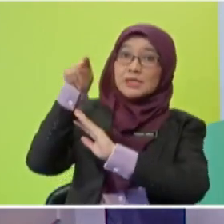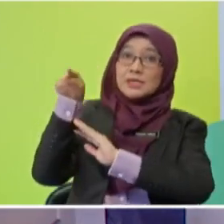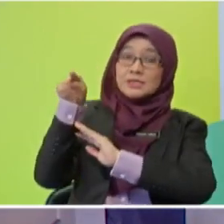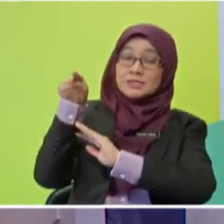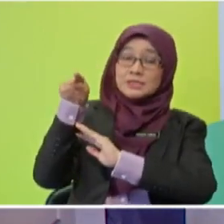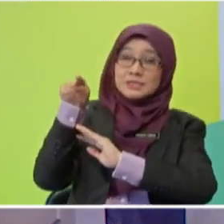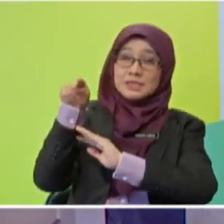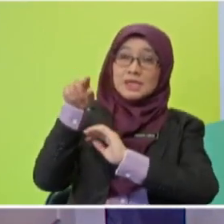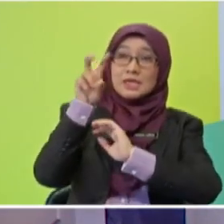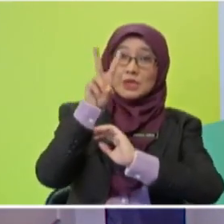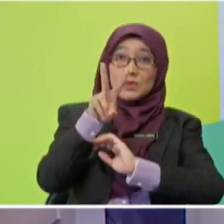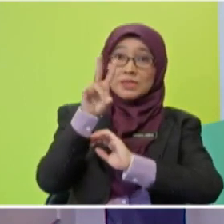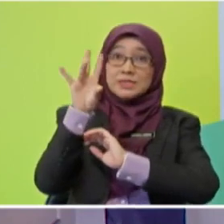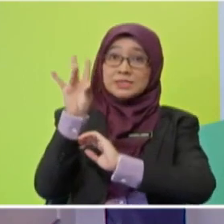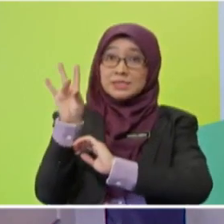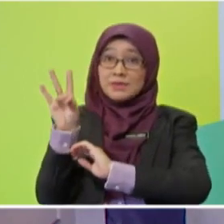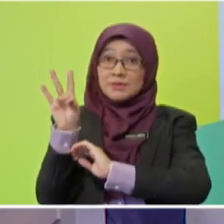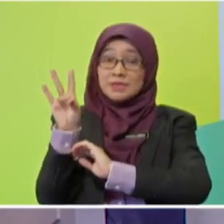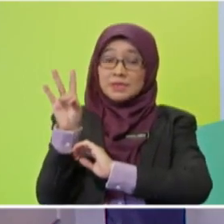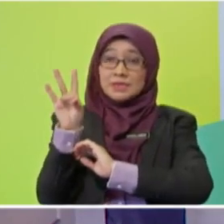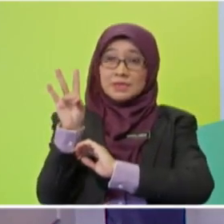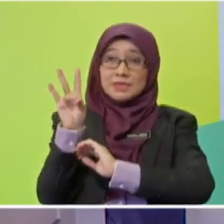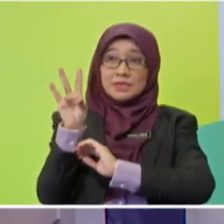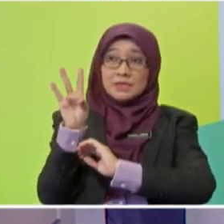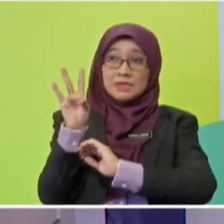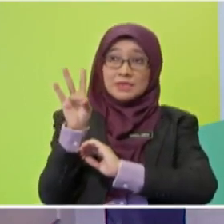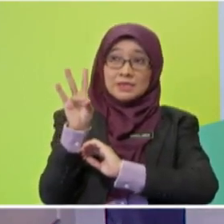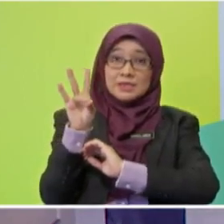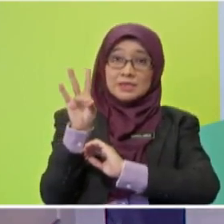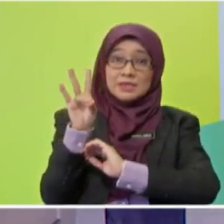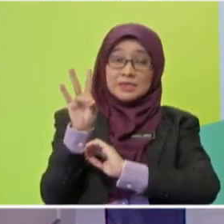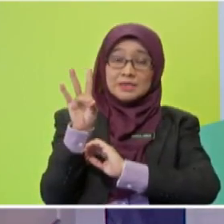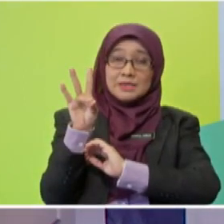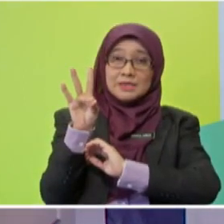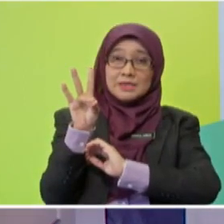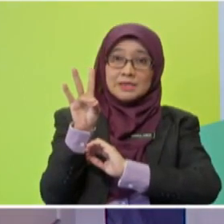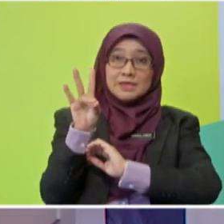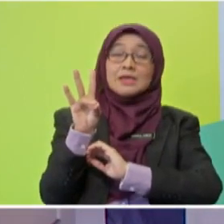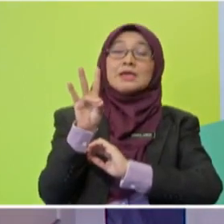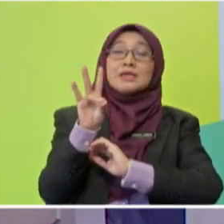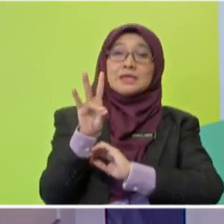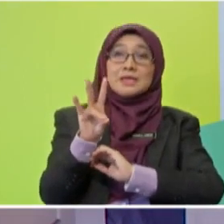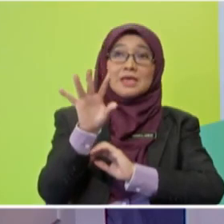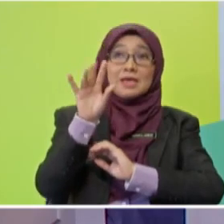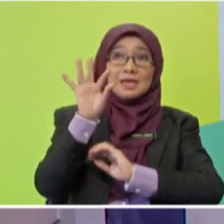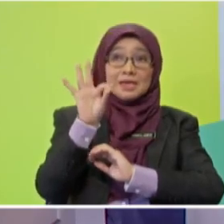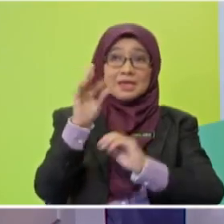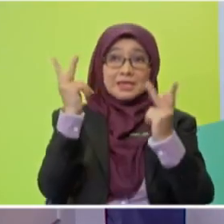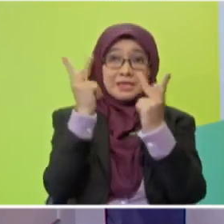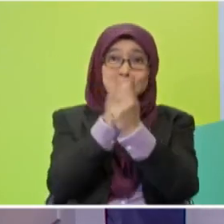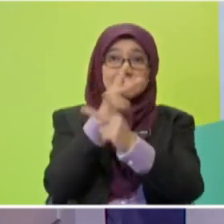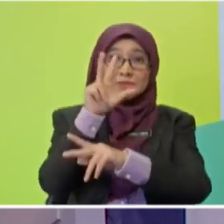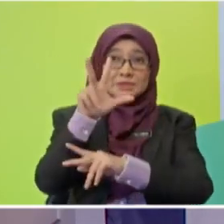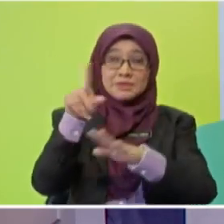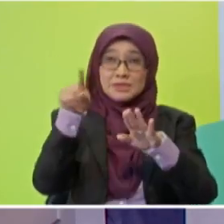value is 27. So it's end with This is easy. 27 divided by 3, you get 9. 9. And then,